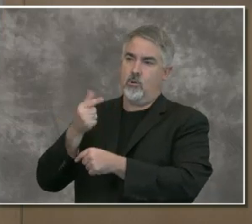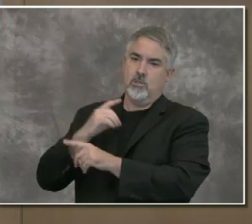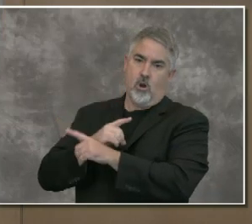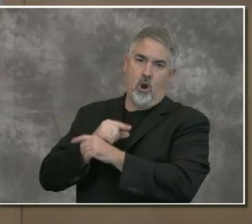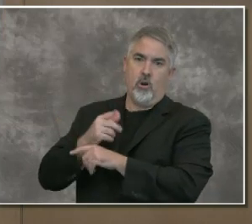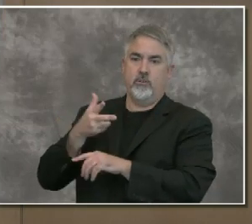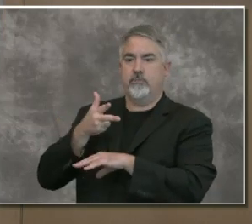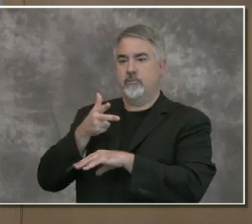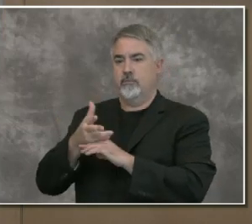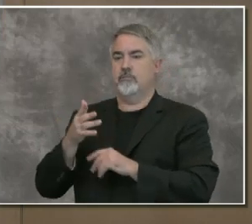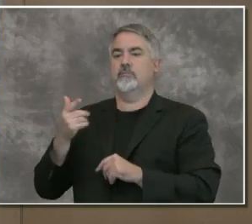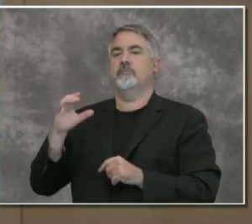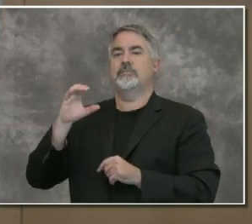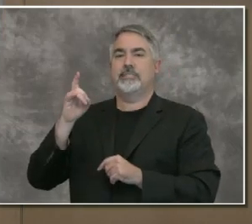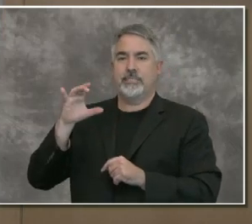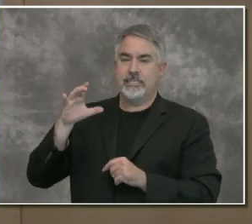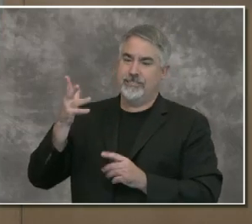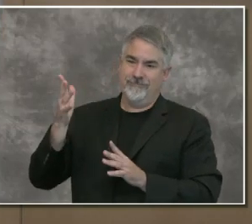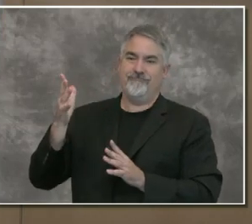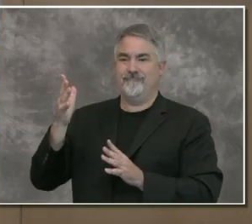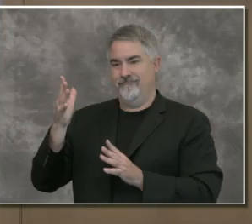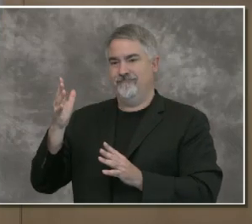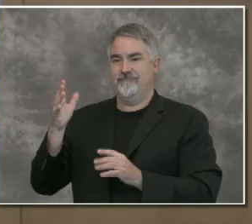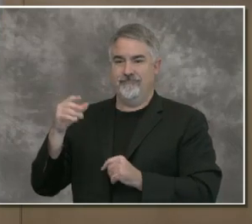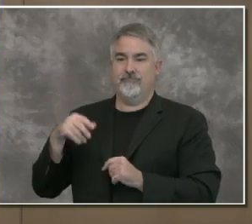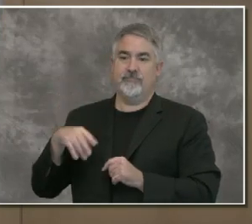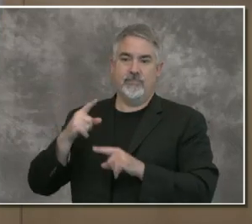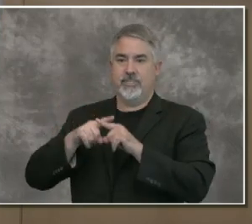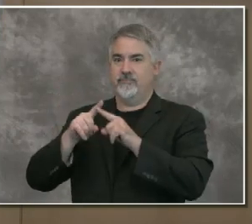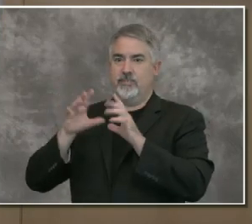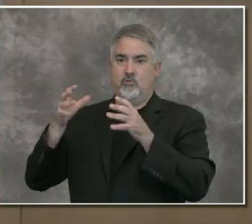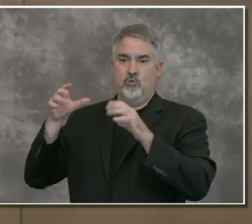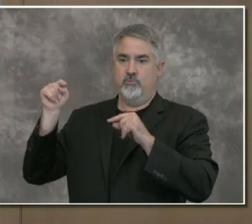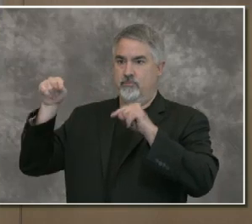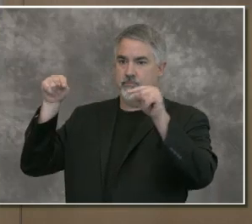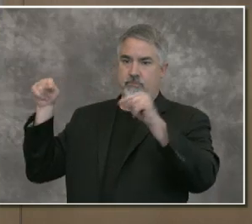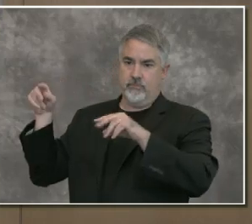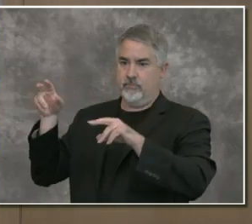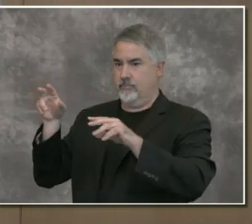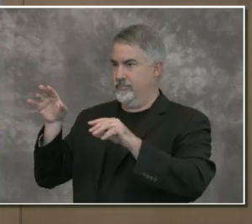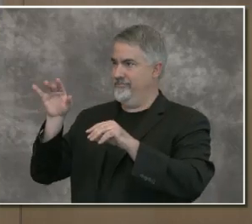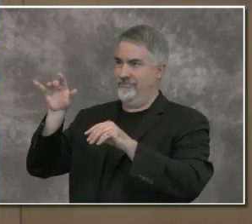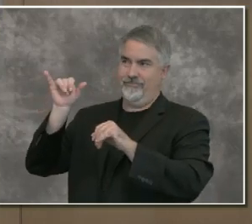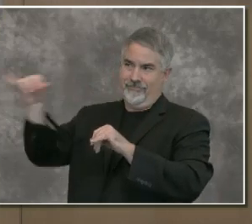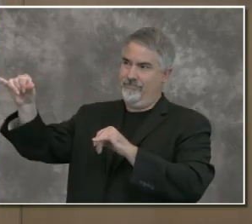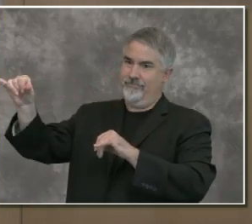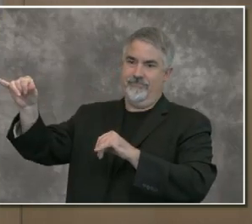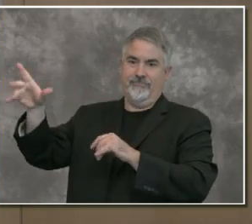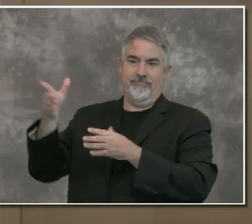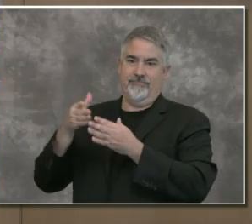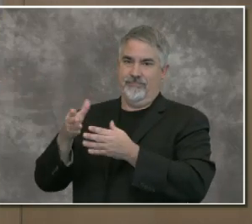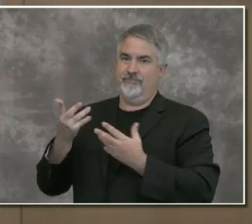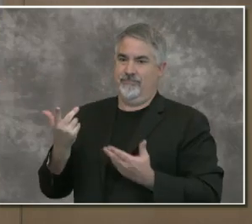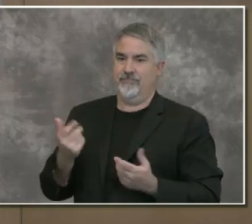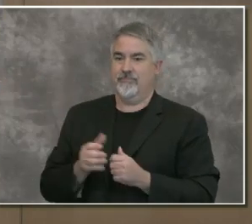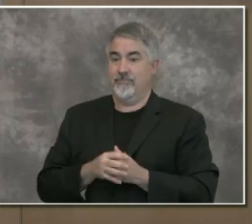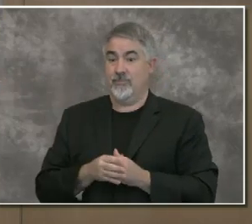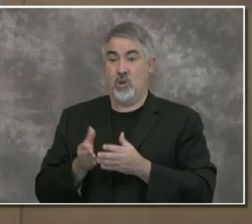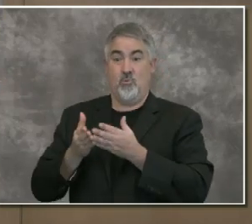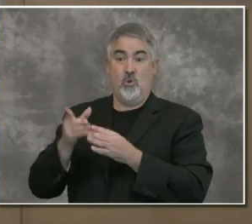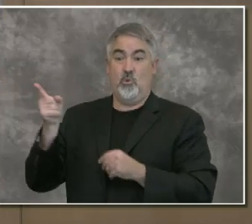the CDC quarantine station here locally, and the cruise ship task